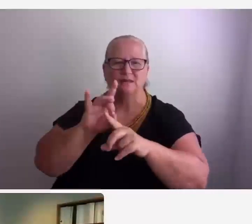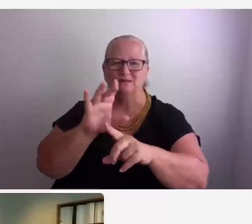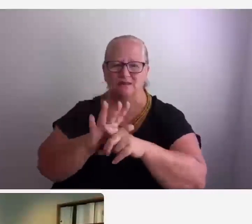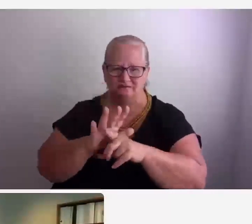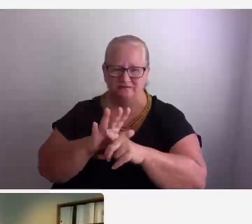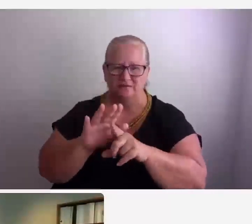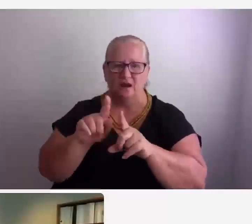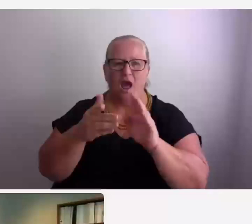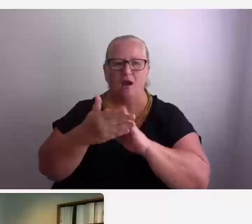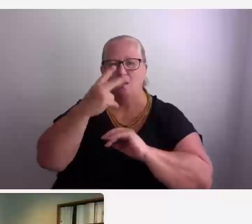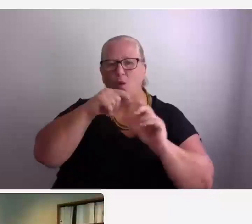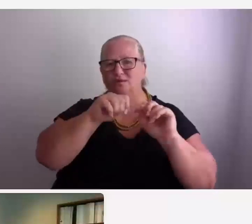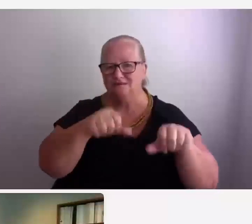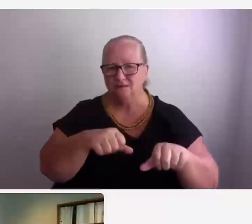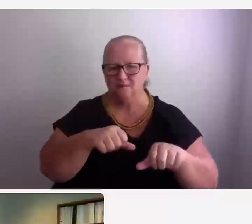under ACFI.